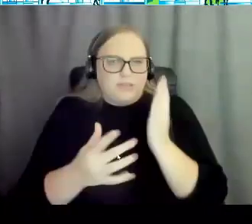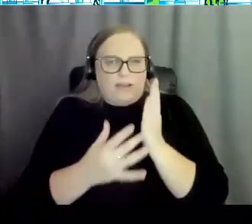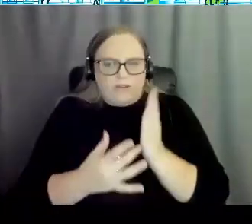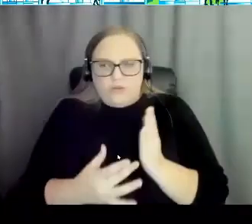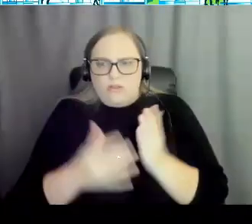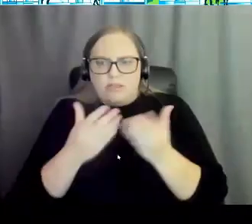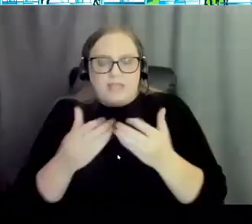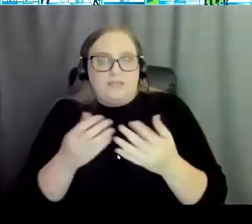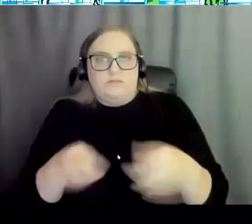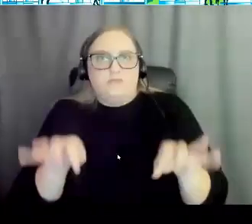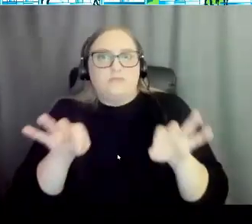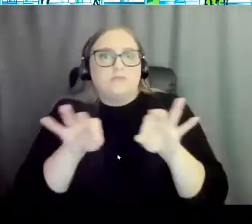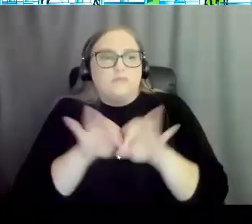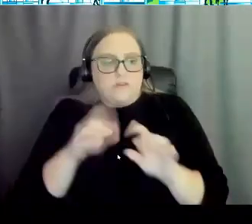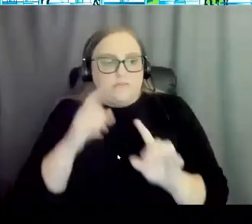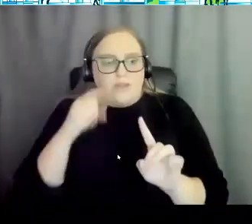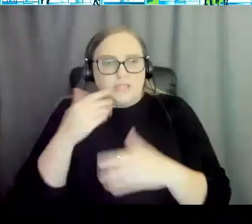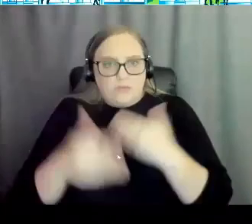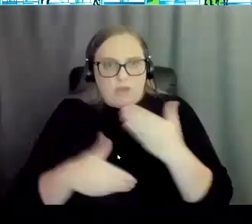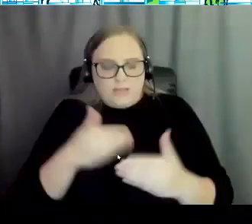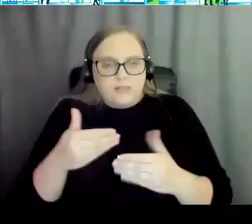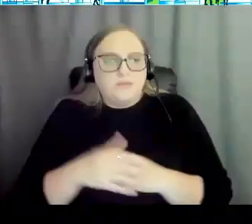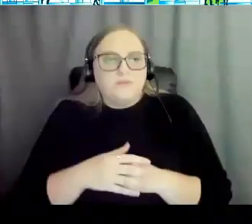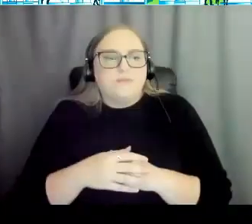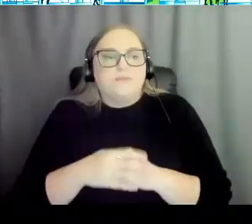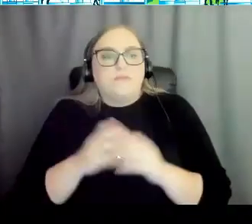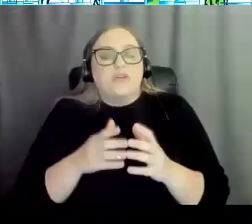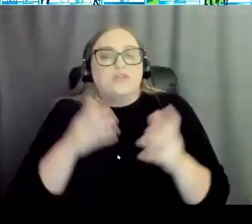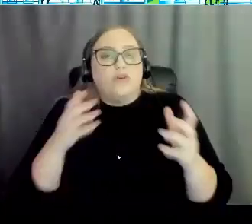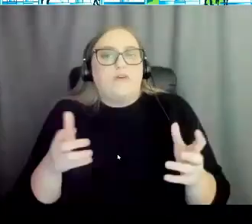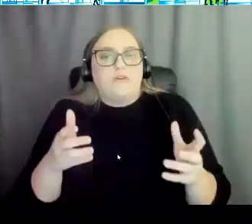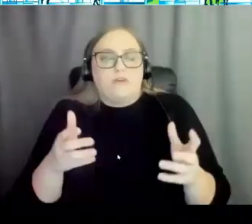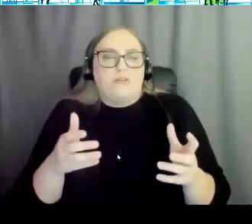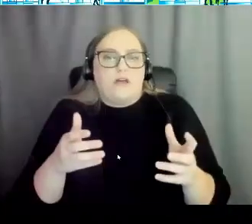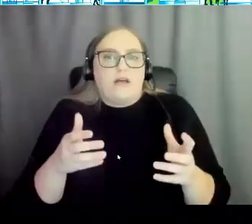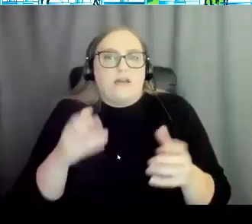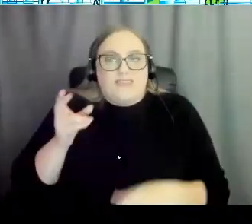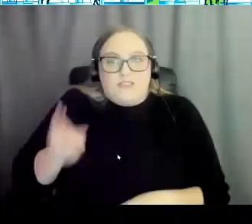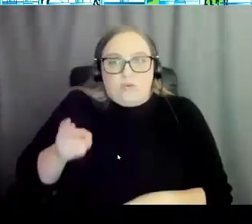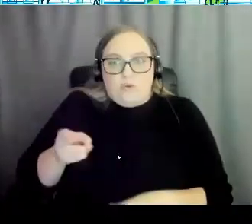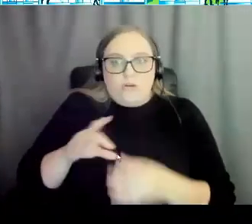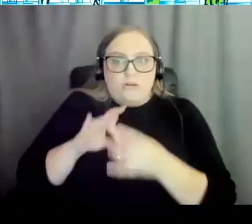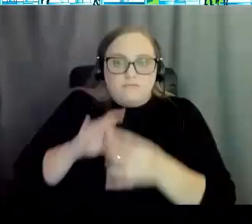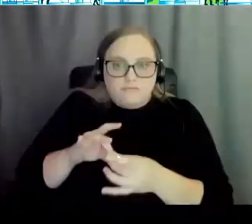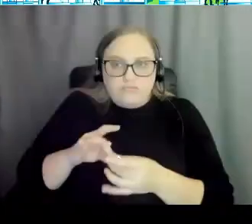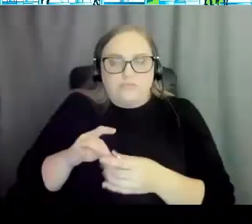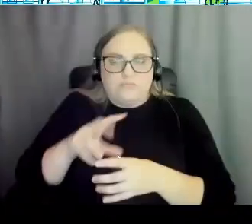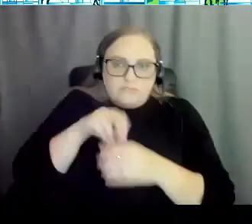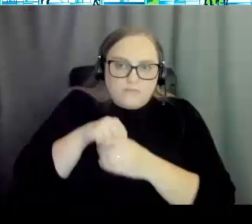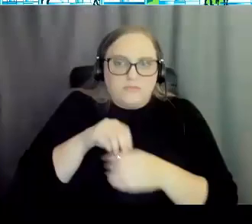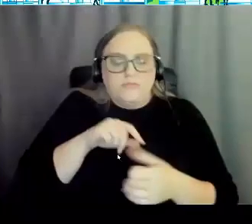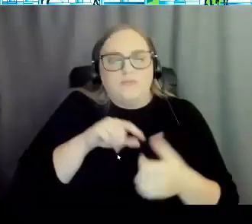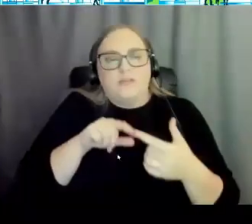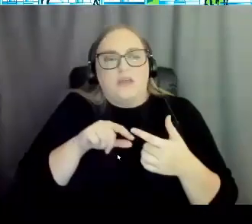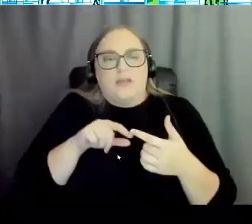that matter a lot in this whole process, but there's also historical factors and cultural factors and many others. And